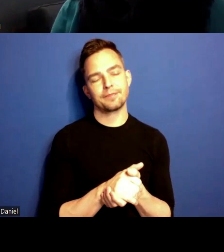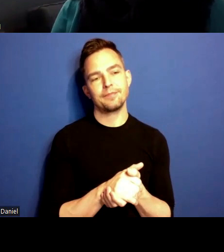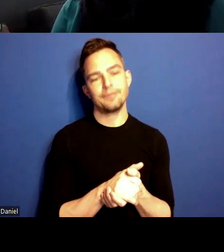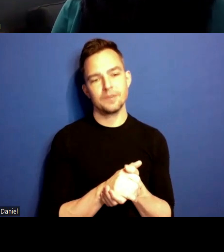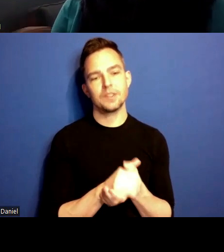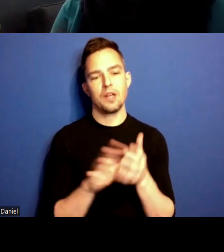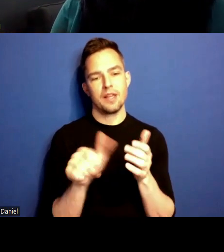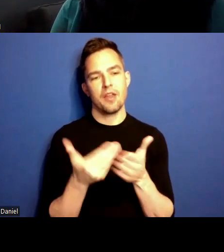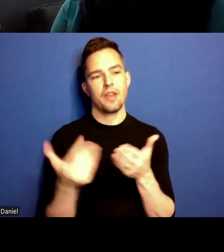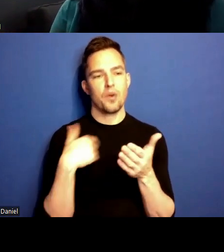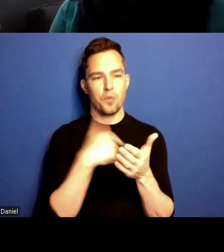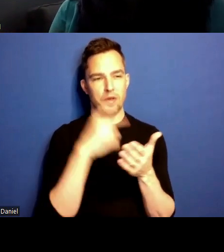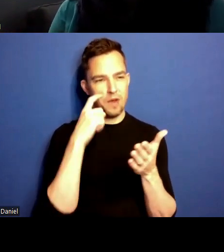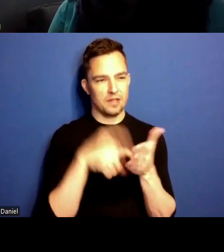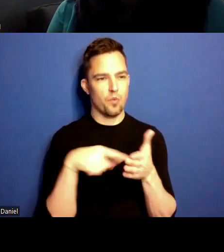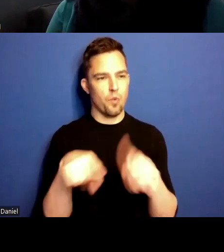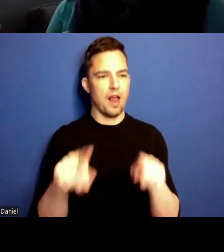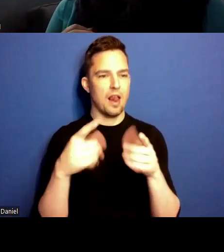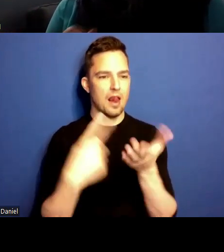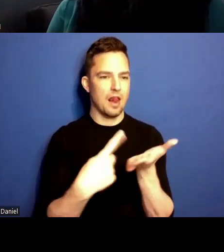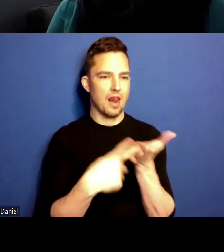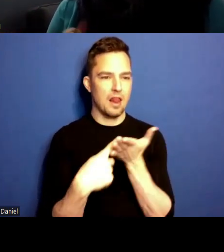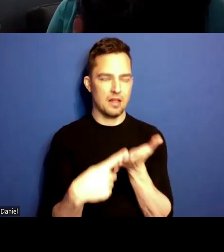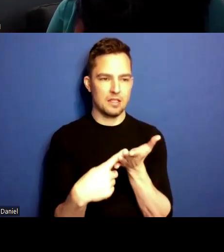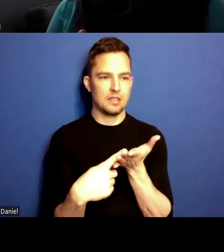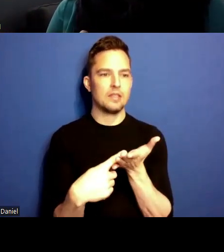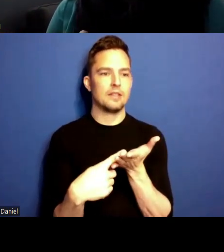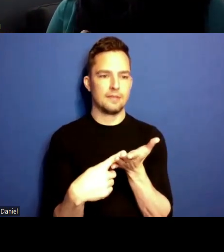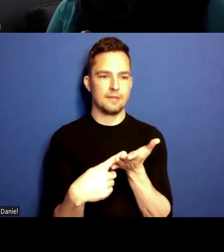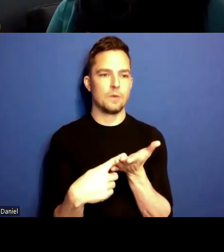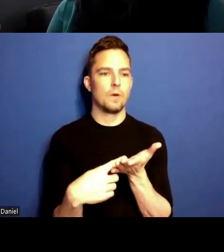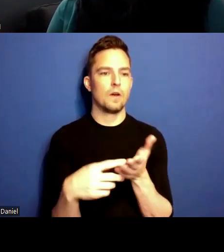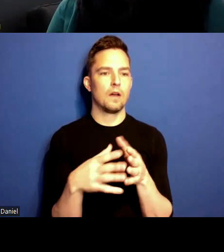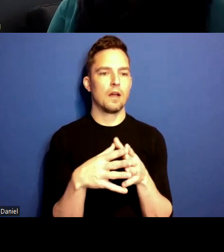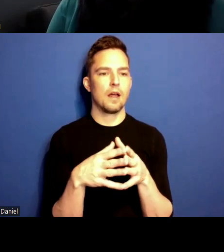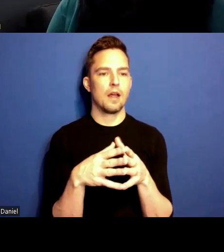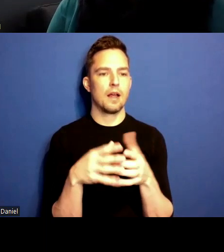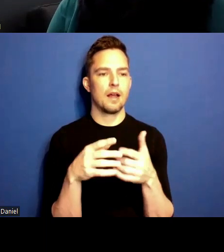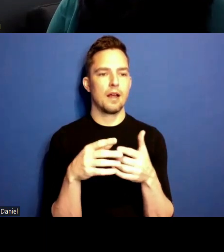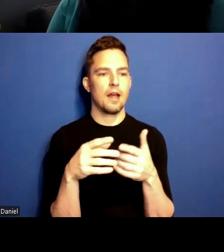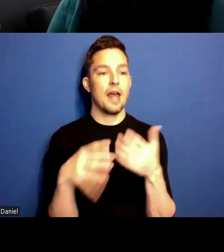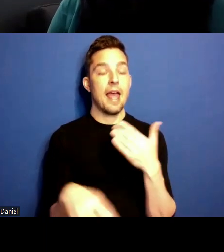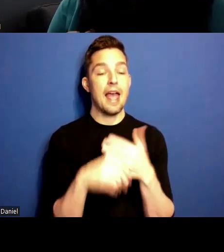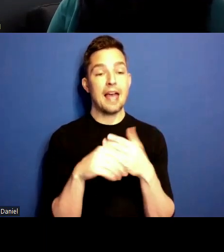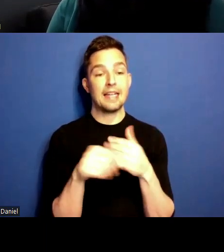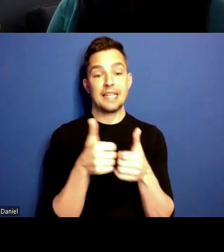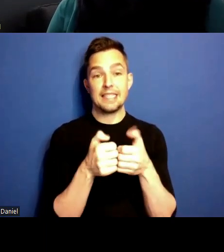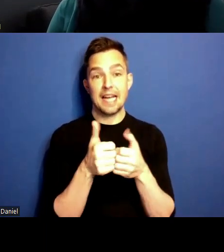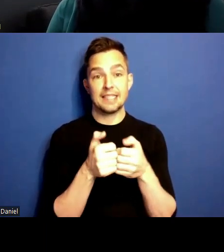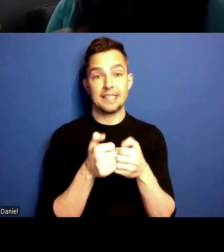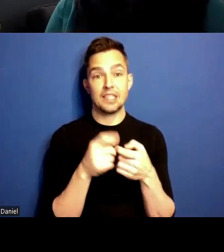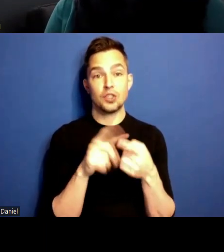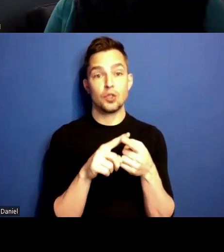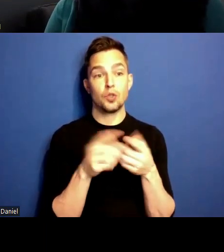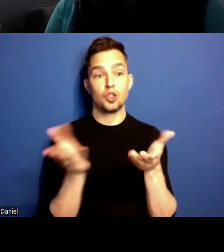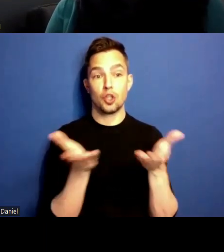were recognizing as we talked about this is that adding texting to existing